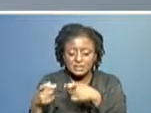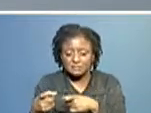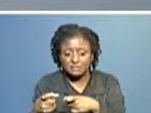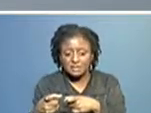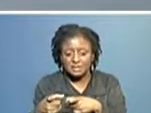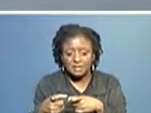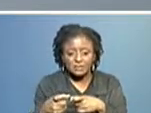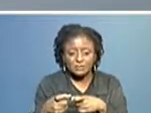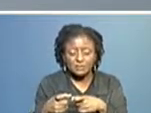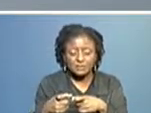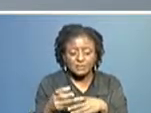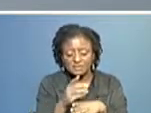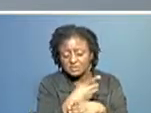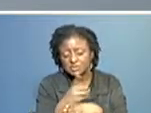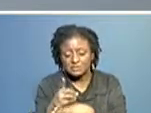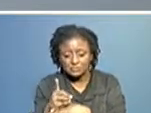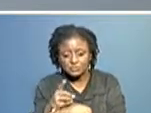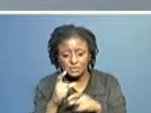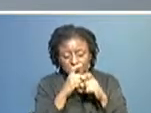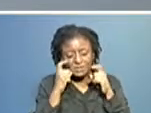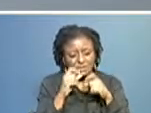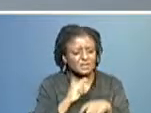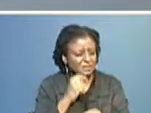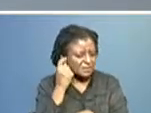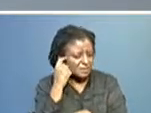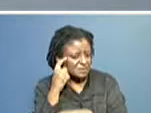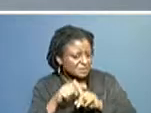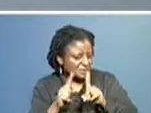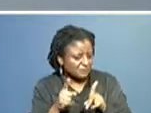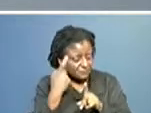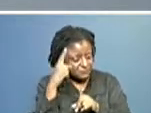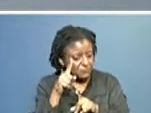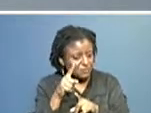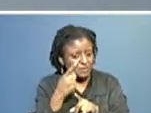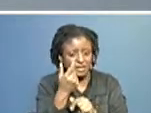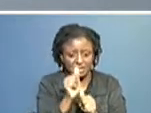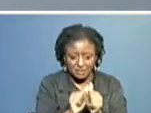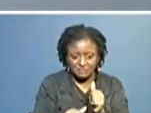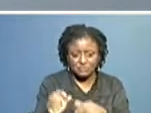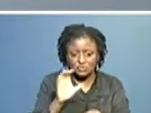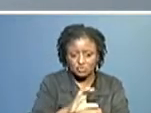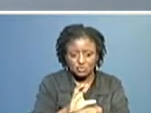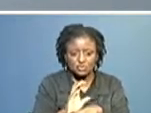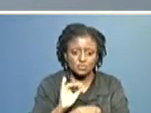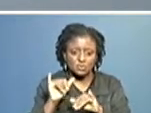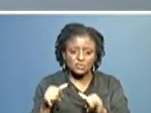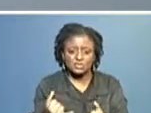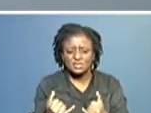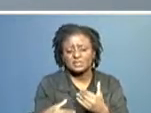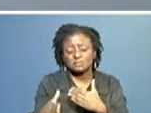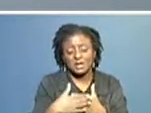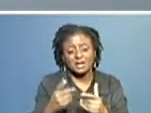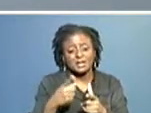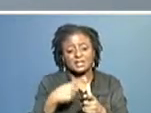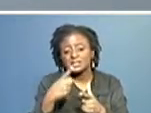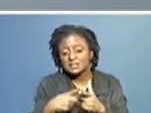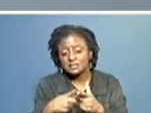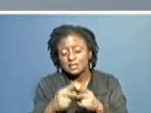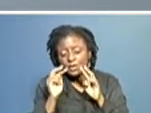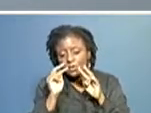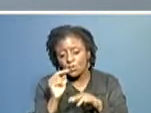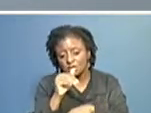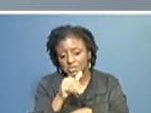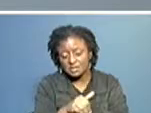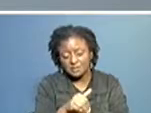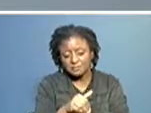for every church. We were just back. I think up until watch night, churches were